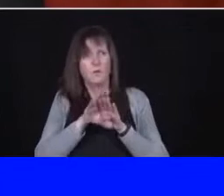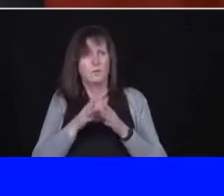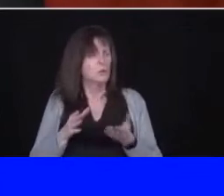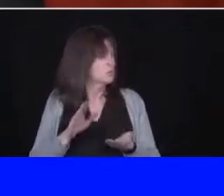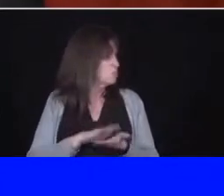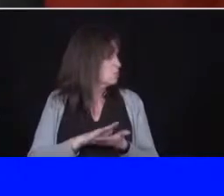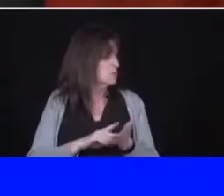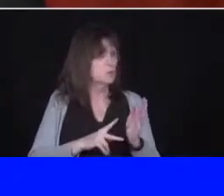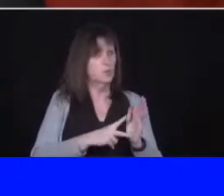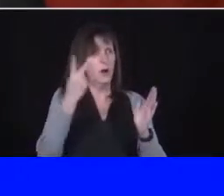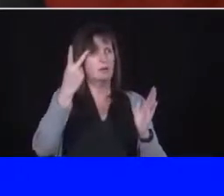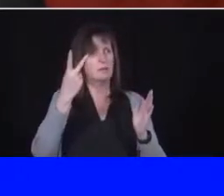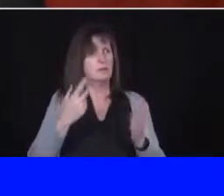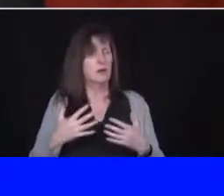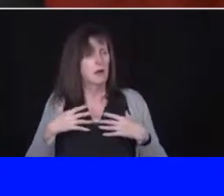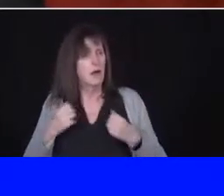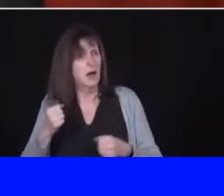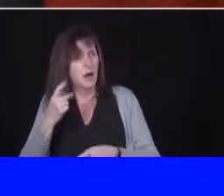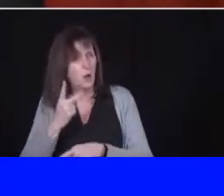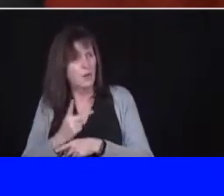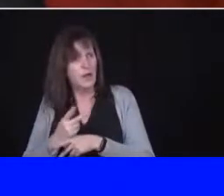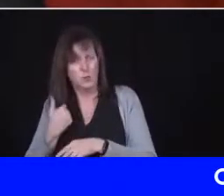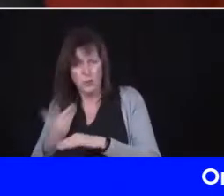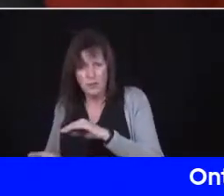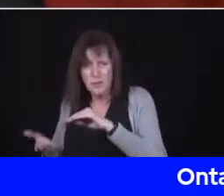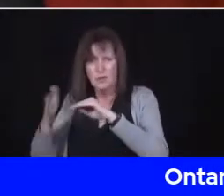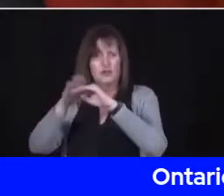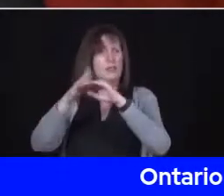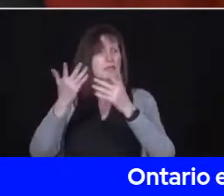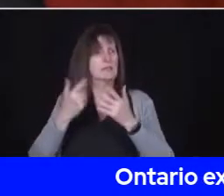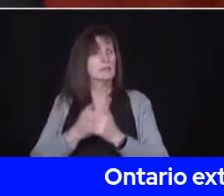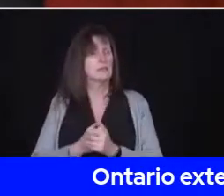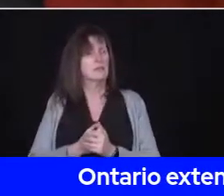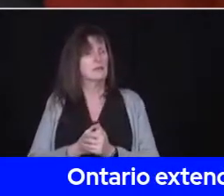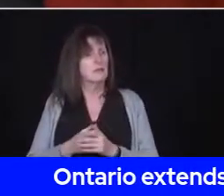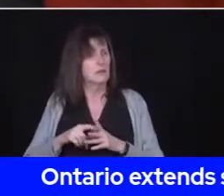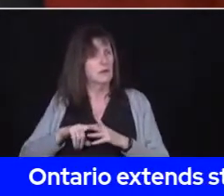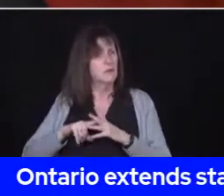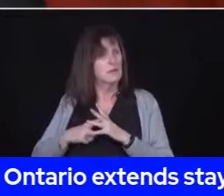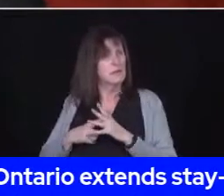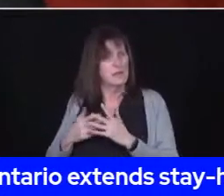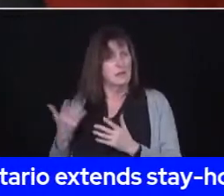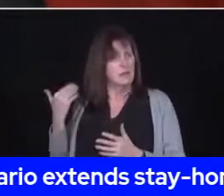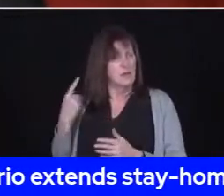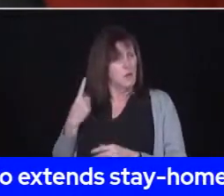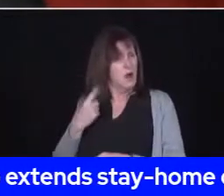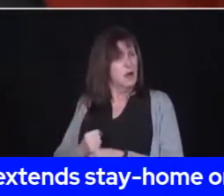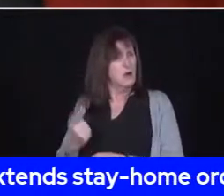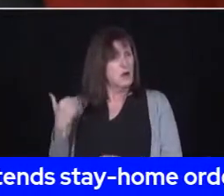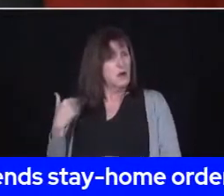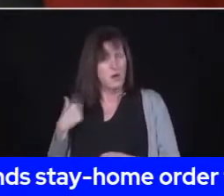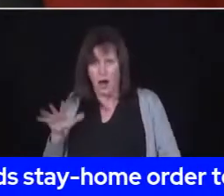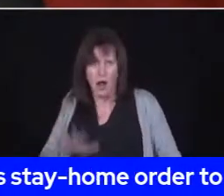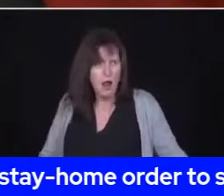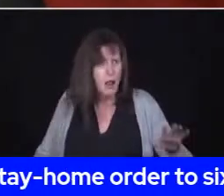healthcare. Let me go back to the beginning. We scrambled everywhere when this first happened over a year ago. We didn't have any